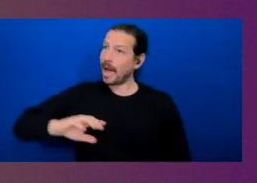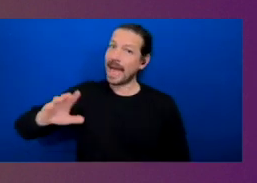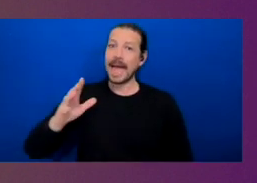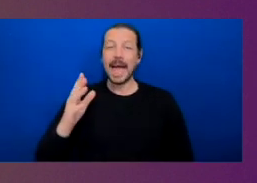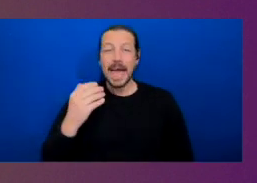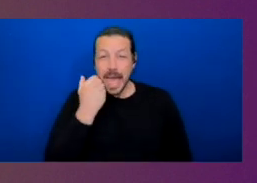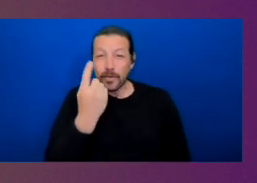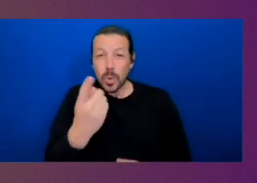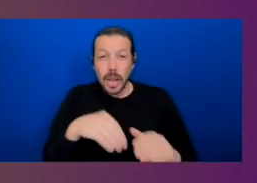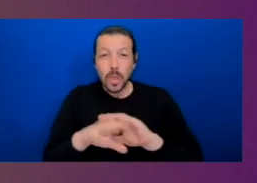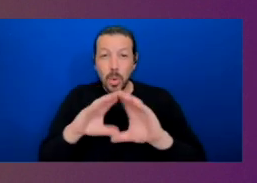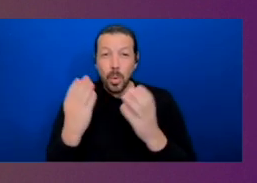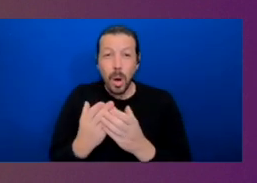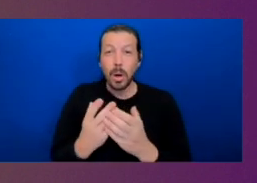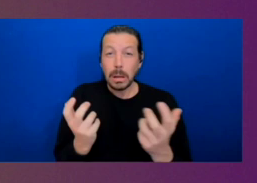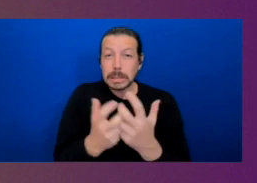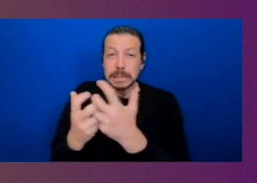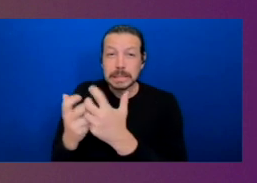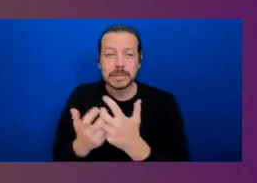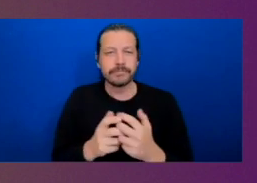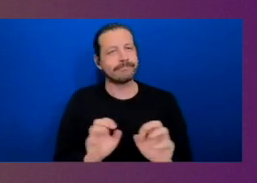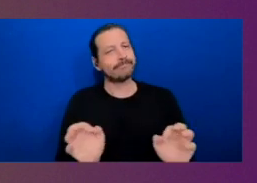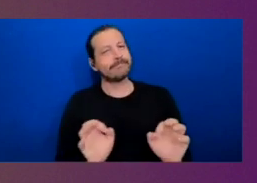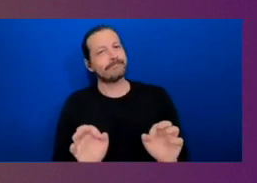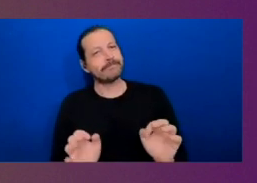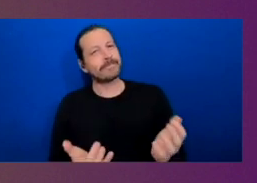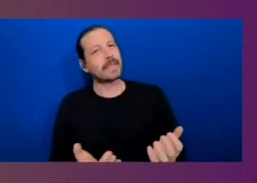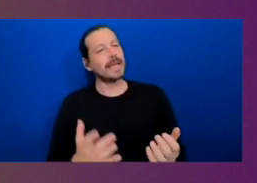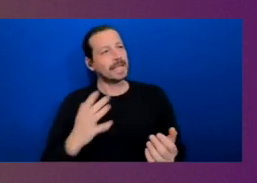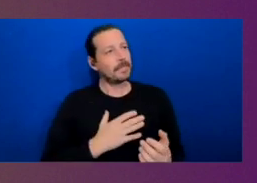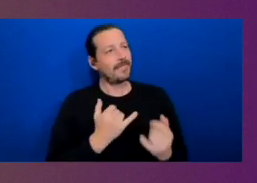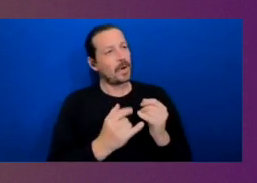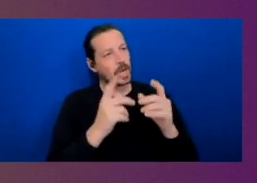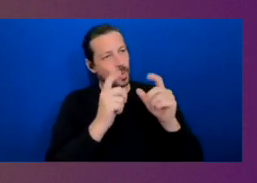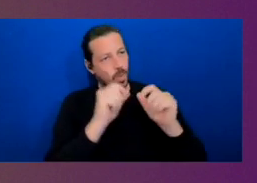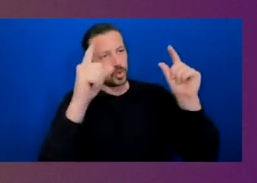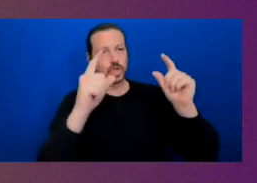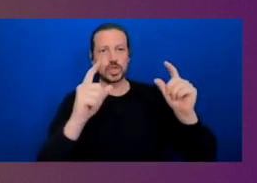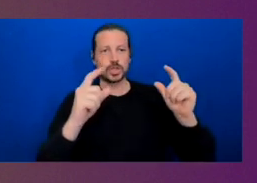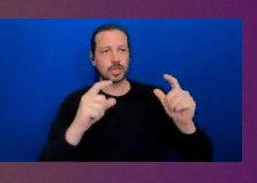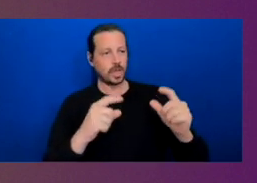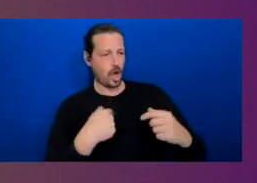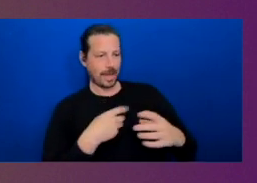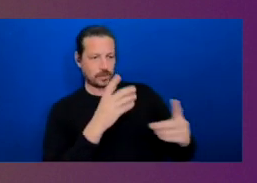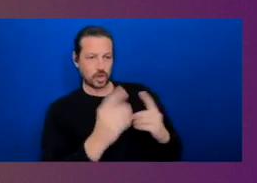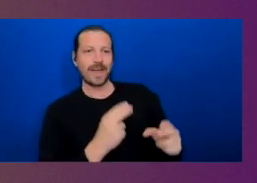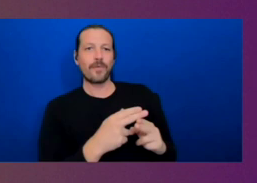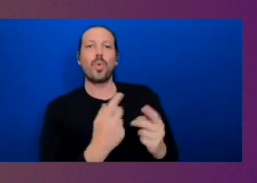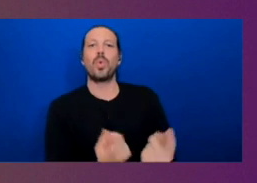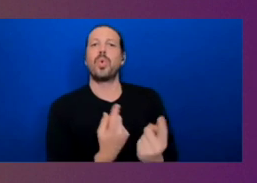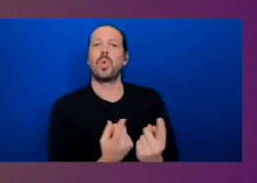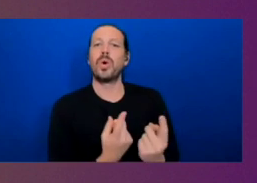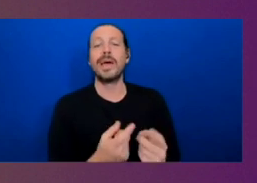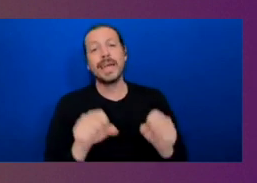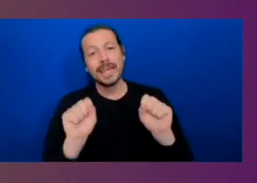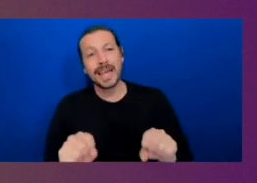And I think it's being really conscious, being really intentional about who you are designing for. There are trade-offs, so that I